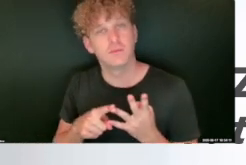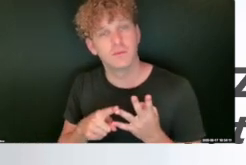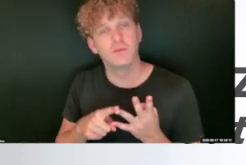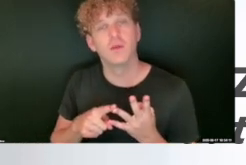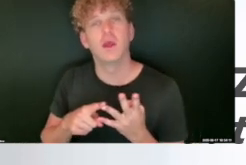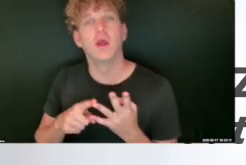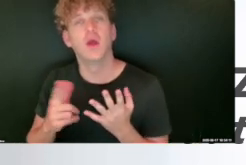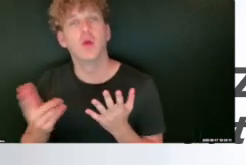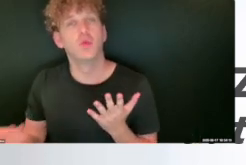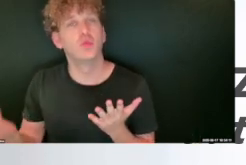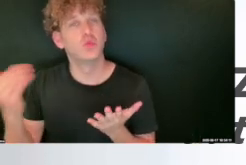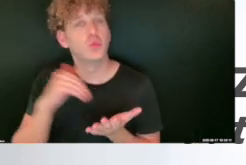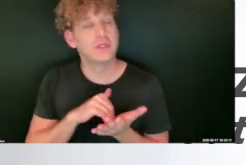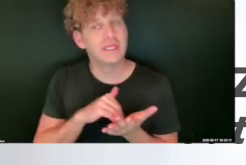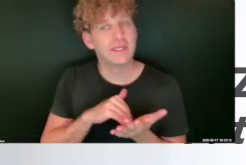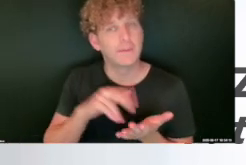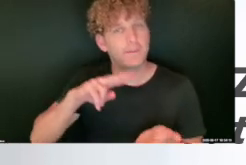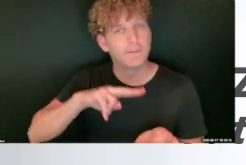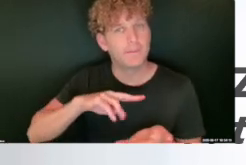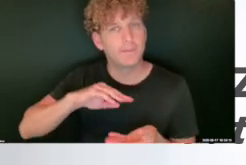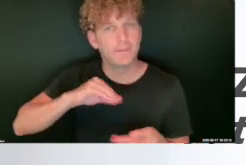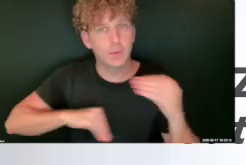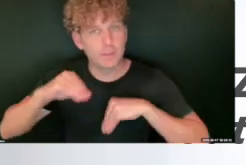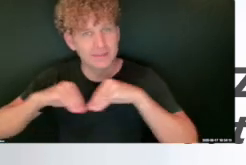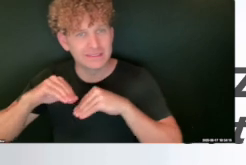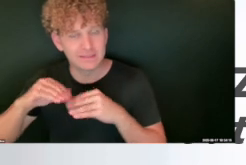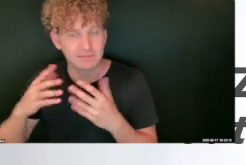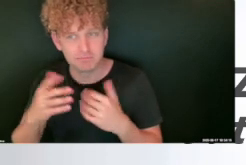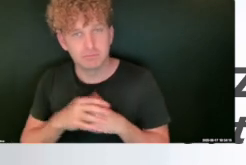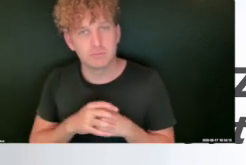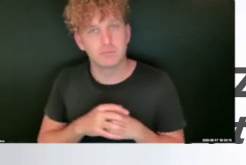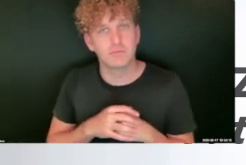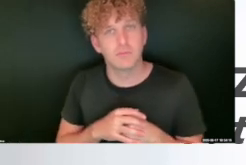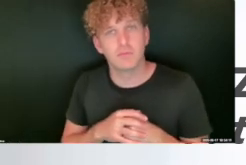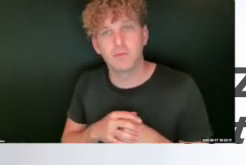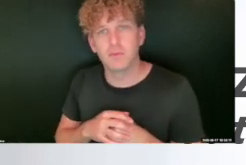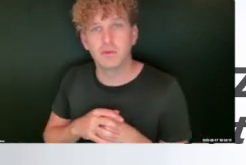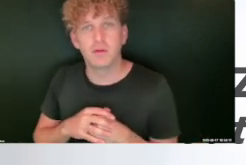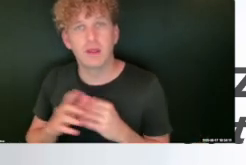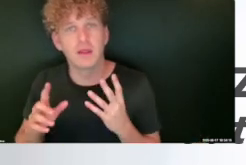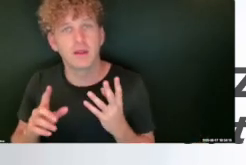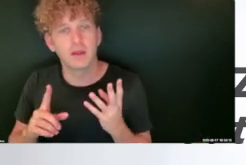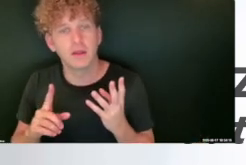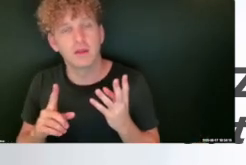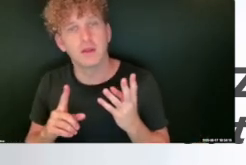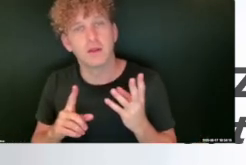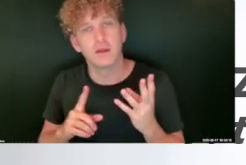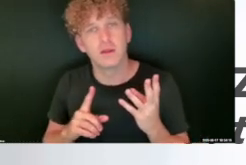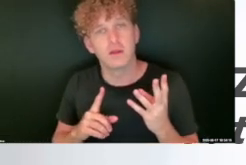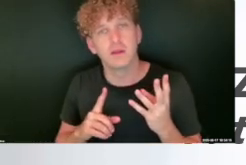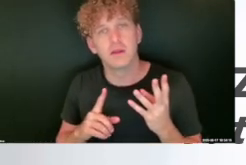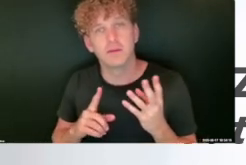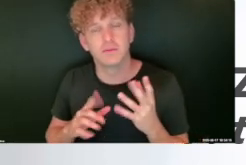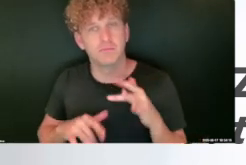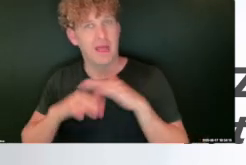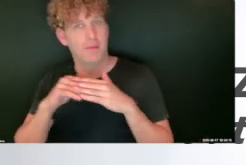is recycle, D. This pathway is reserved for vehicle components that were not recommended for reuse,